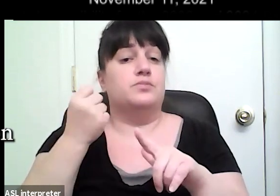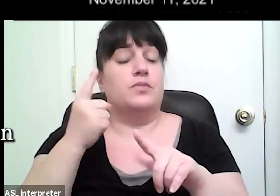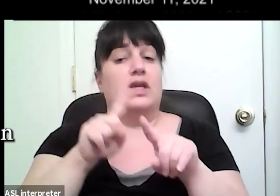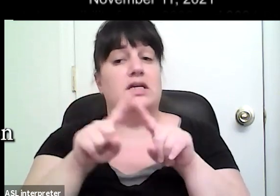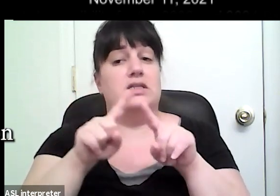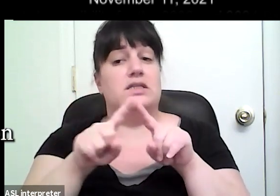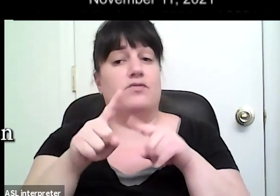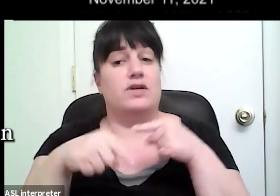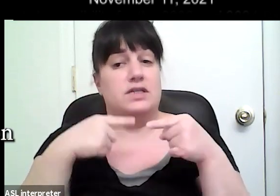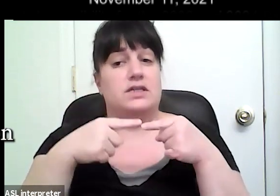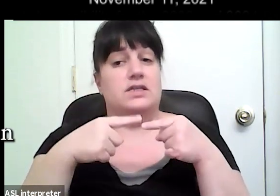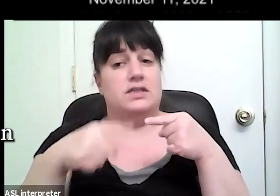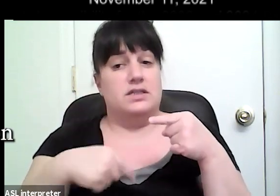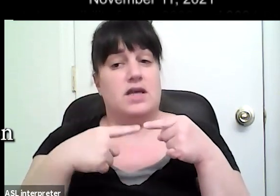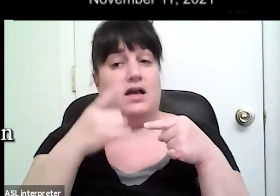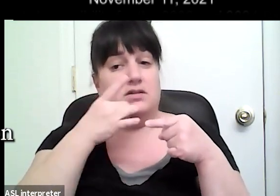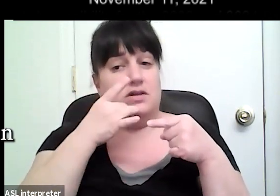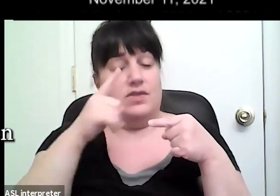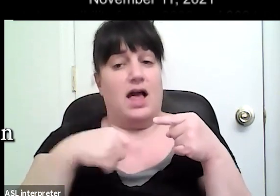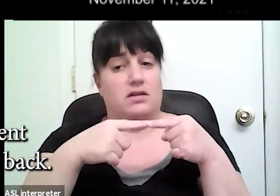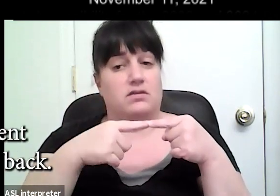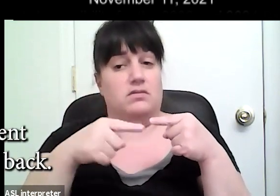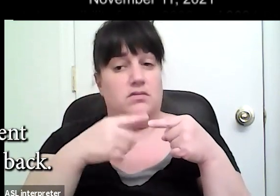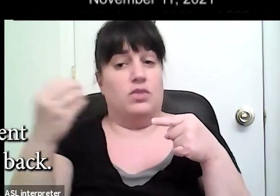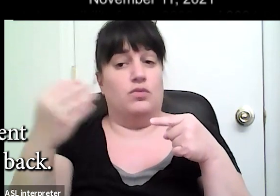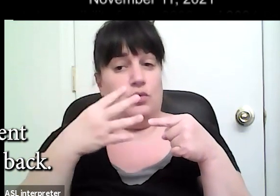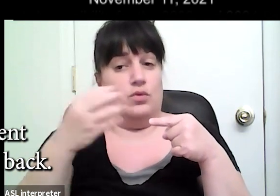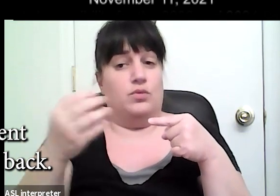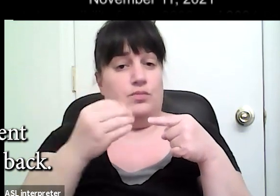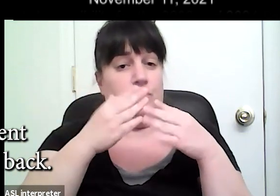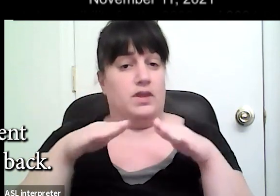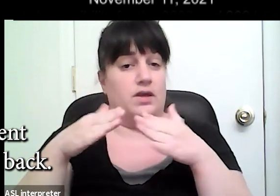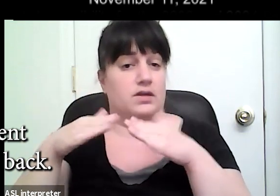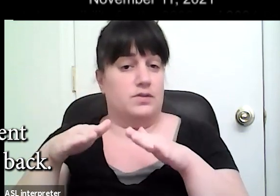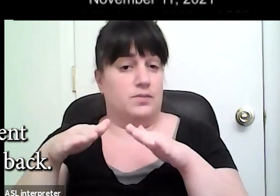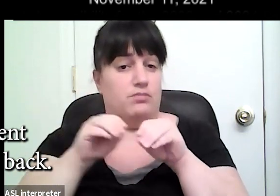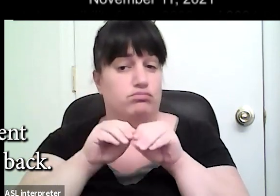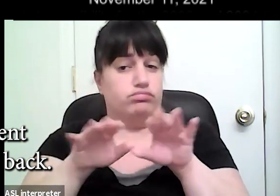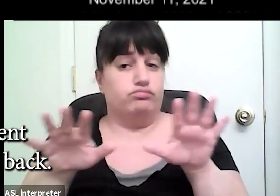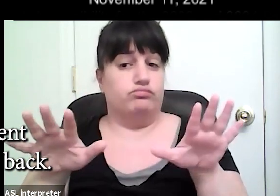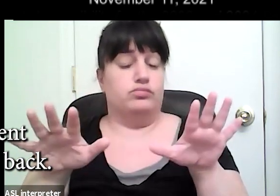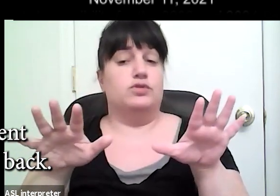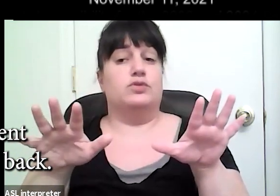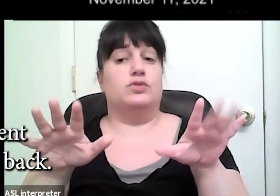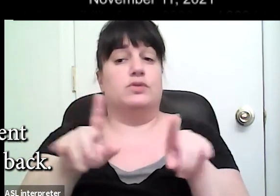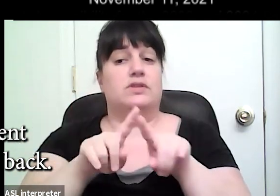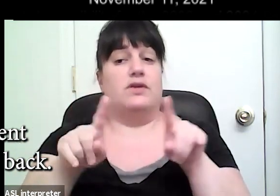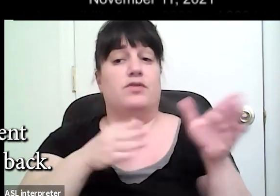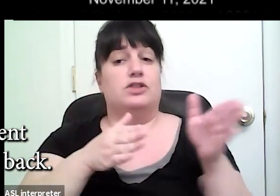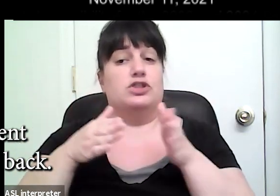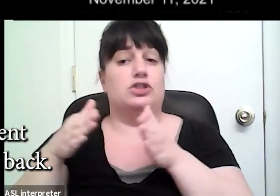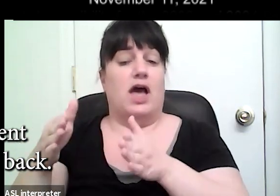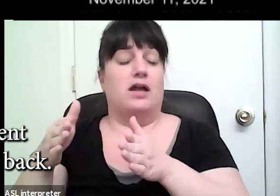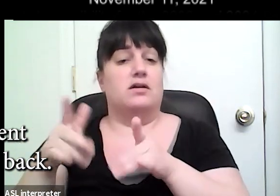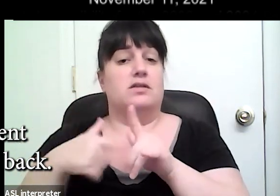different cycles of light emission coming through. You split those emissions into different channels,